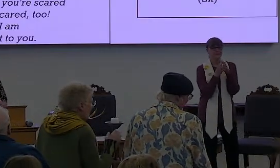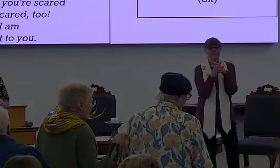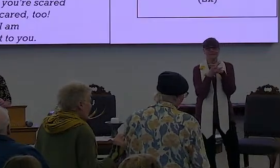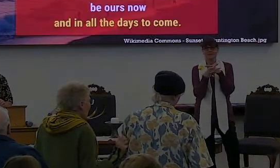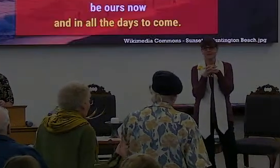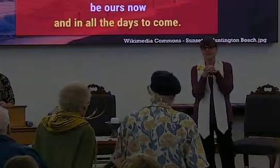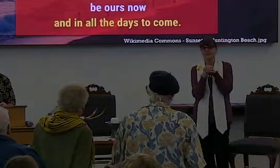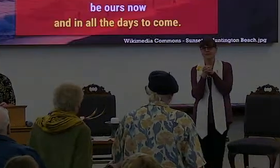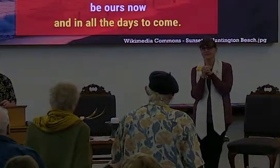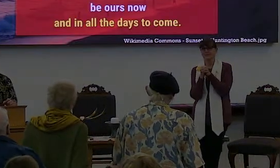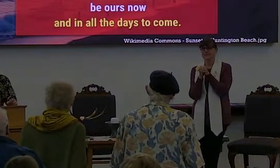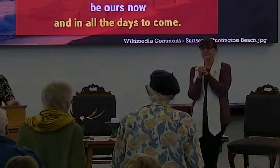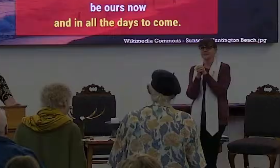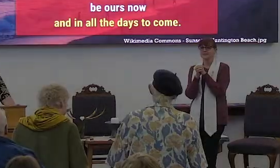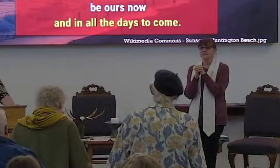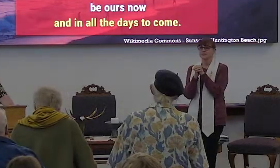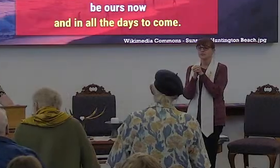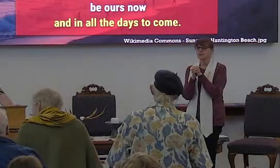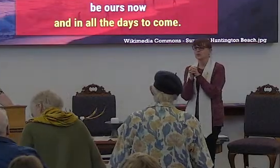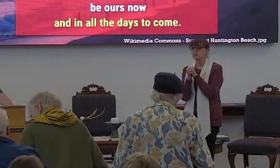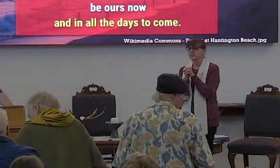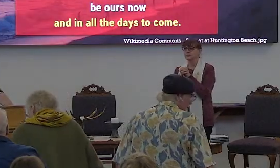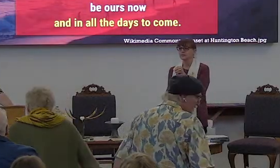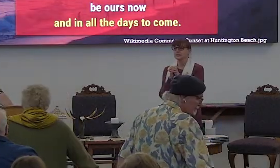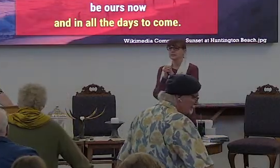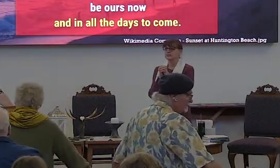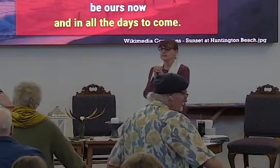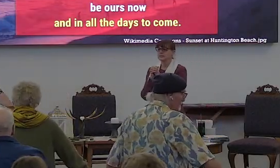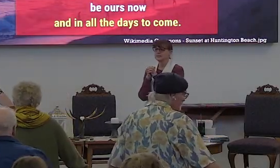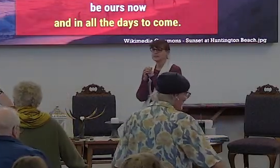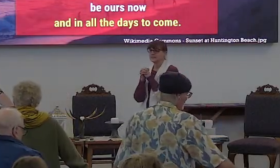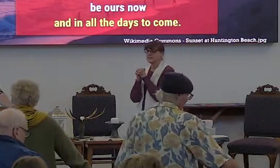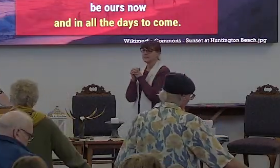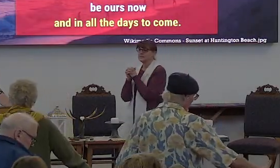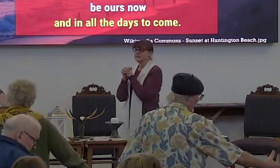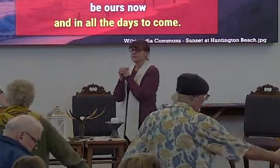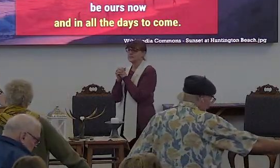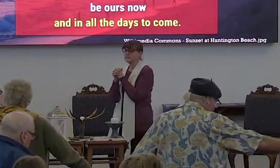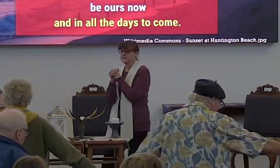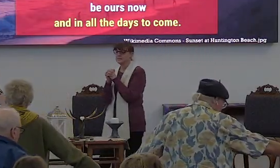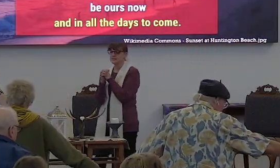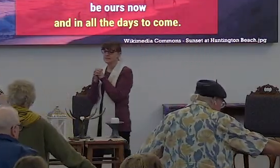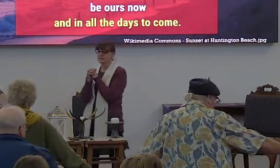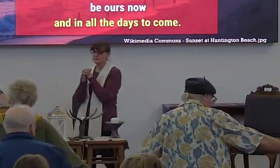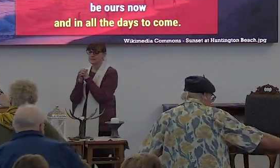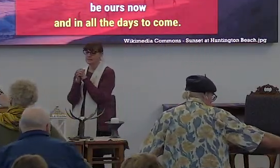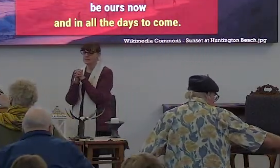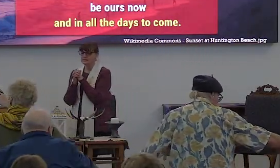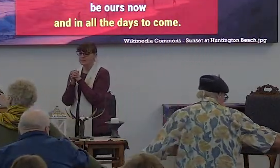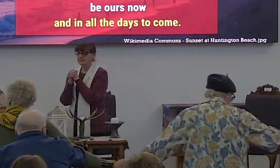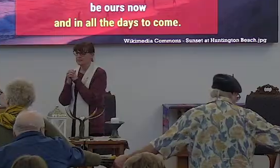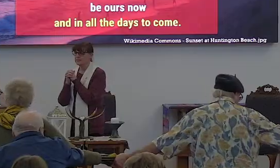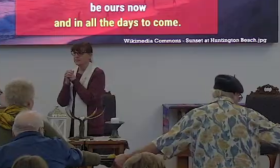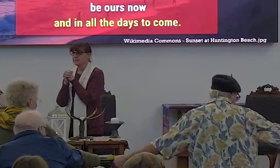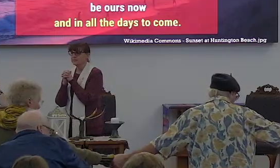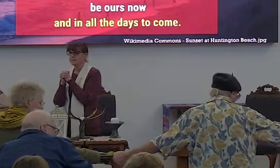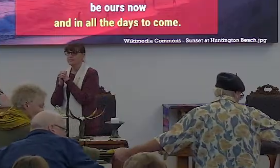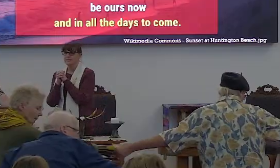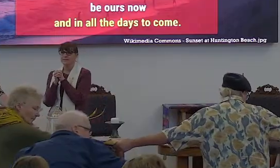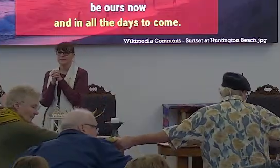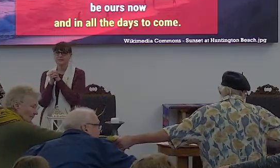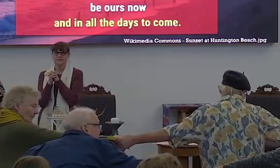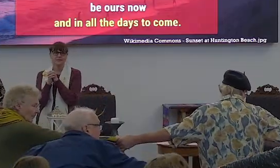As you remain standing, I invite you to join with me in saying our closing words, which are printed in your order of service.